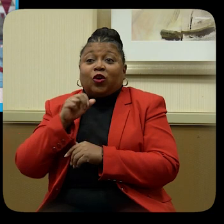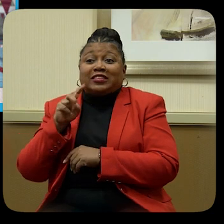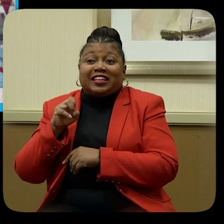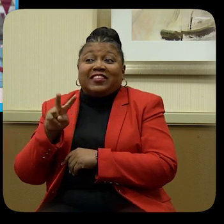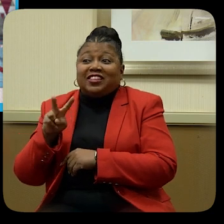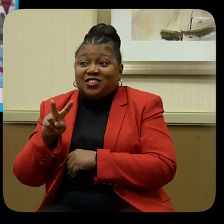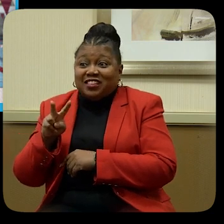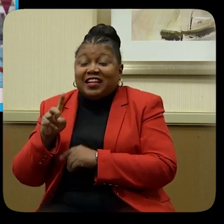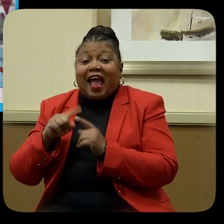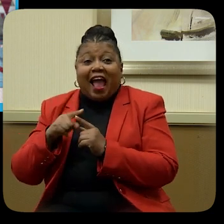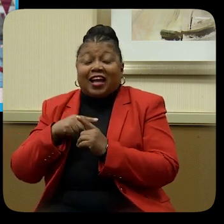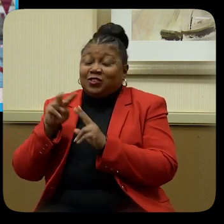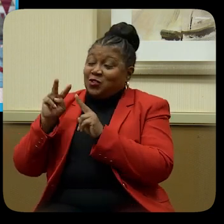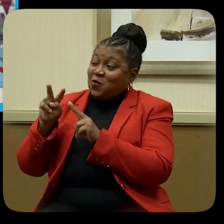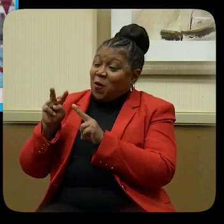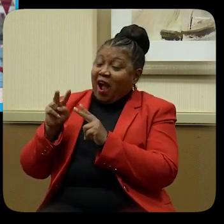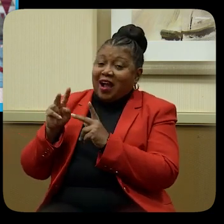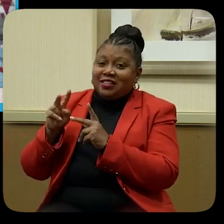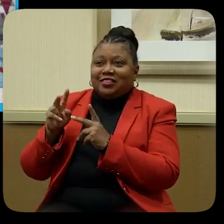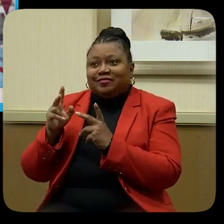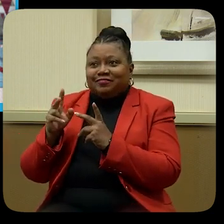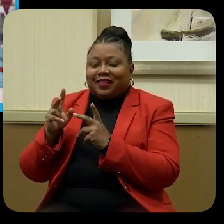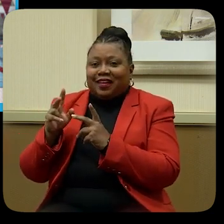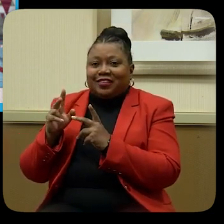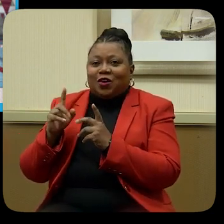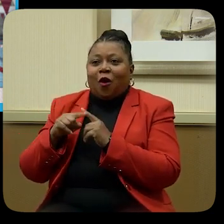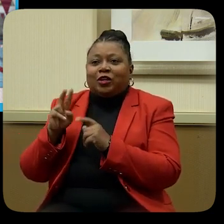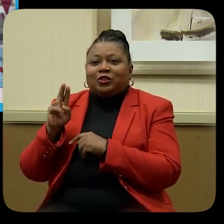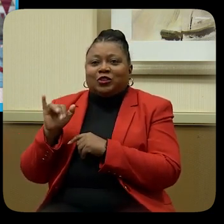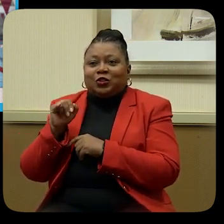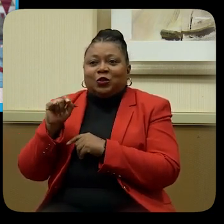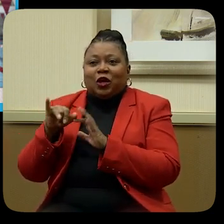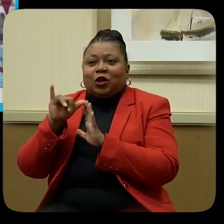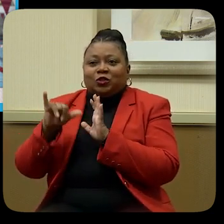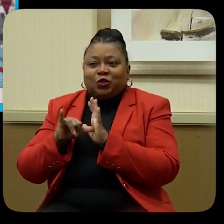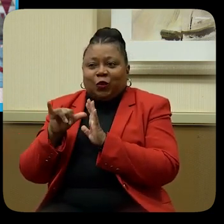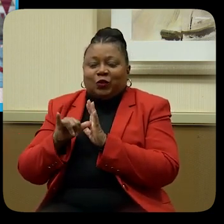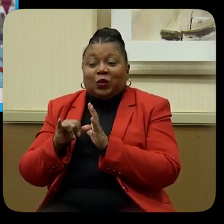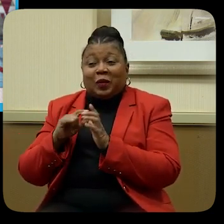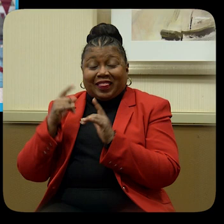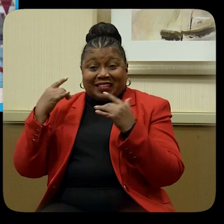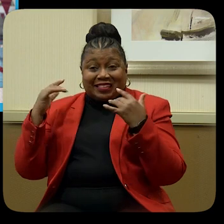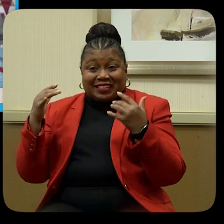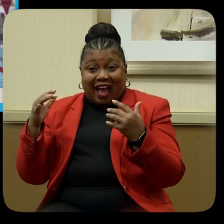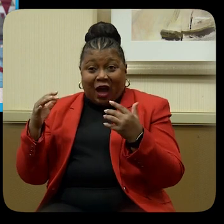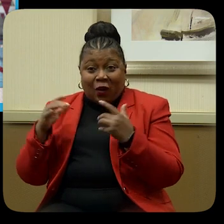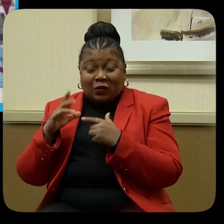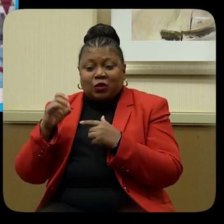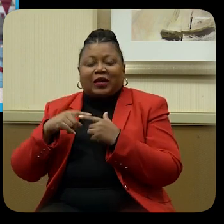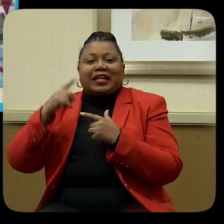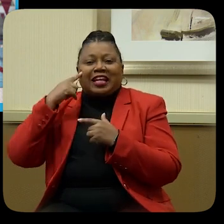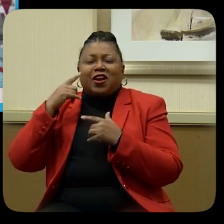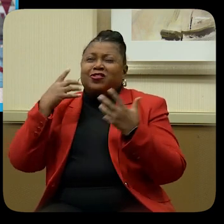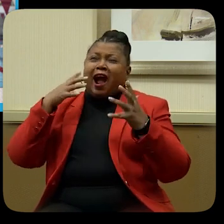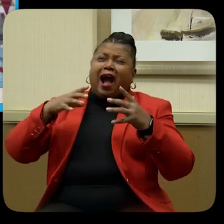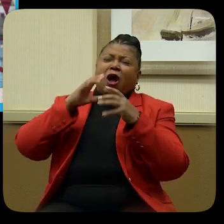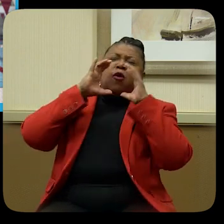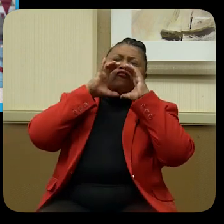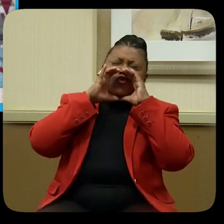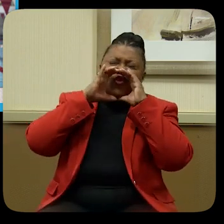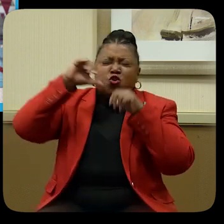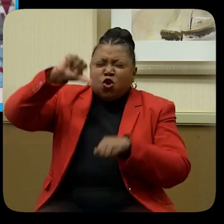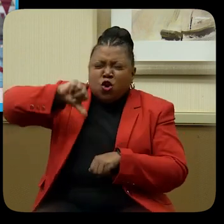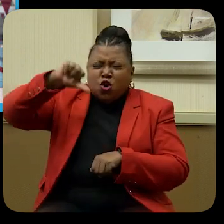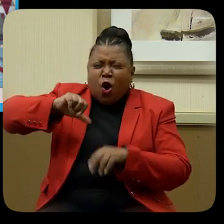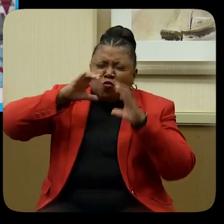division. And if you watch the clip on YouTube, if the sound of the clip, you can hear the crowd booing